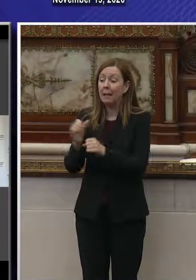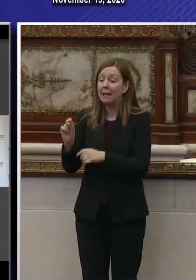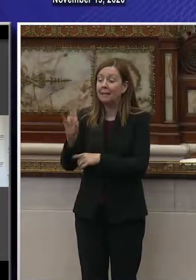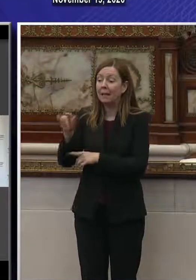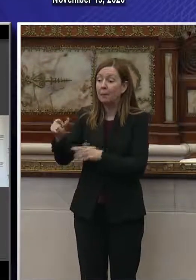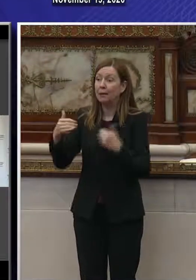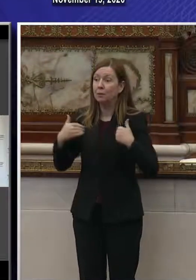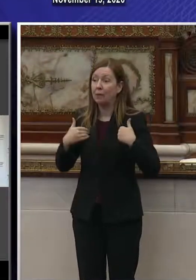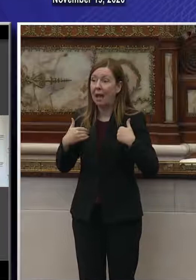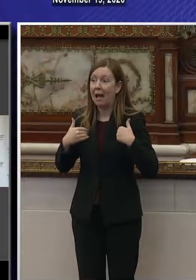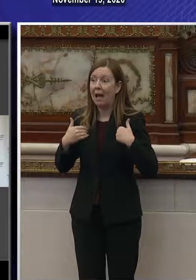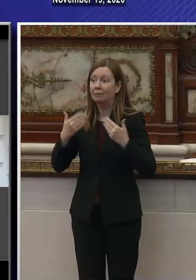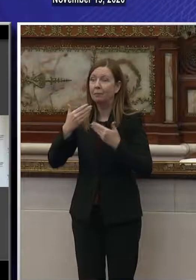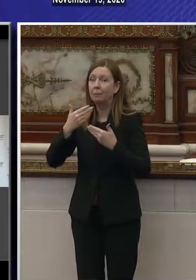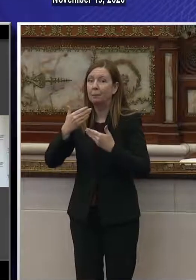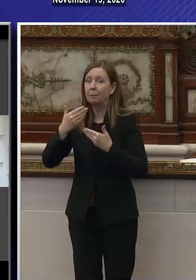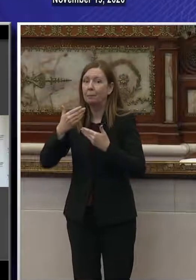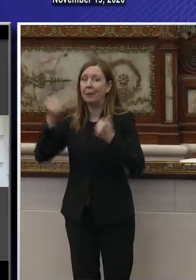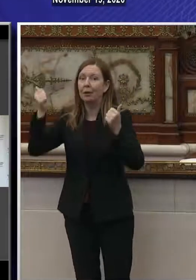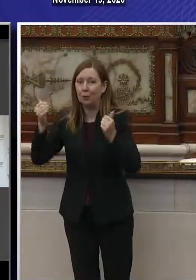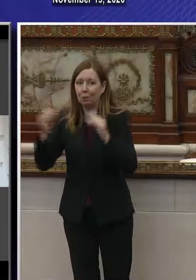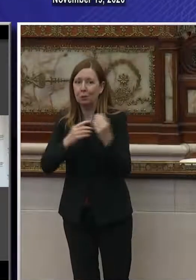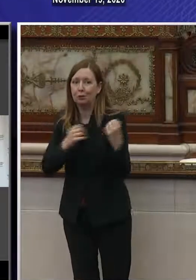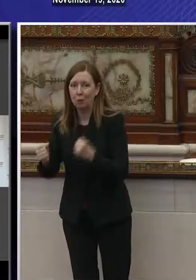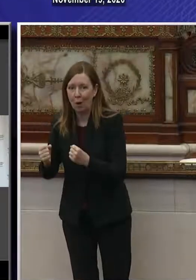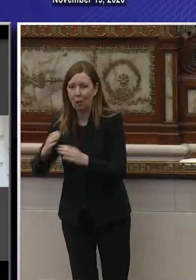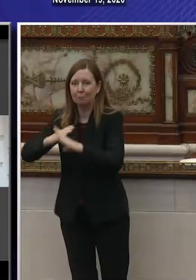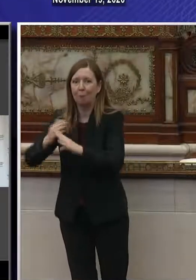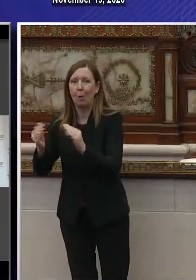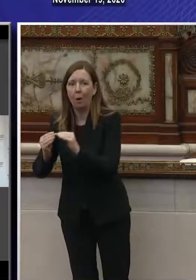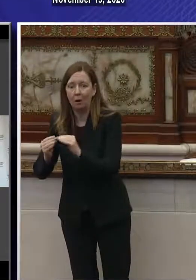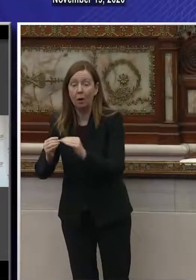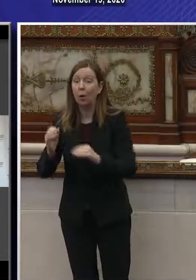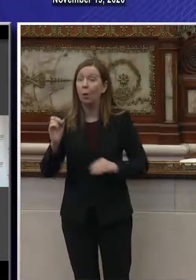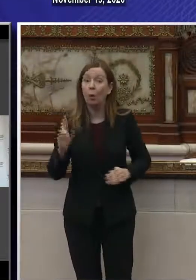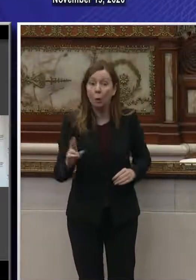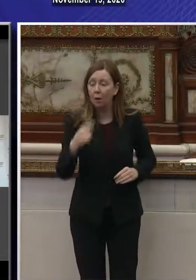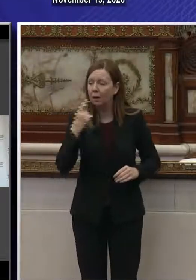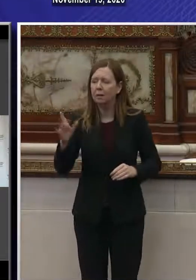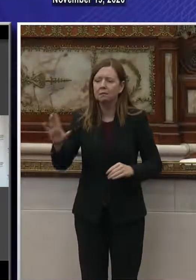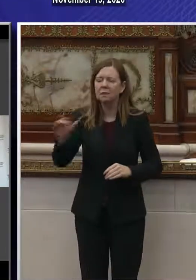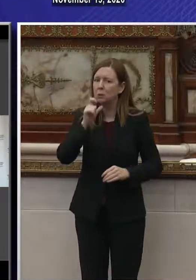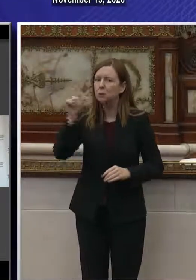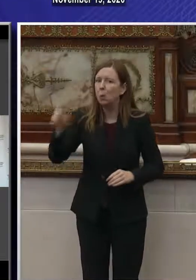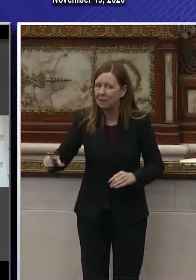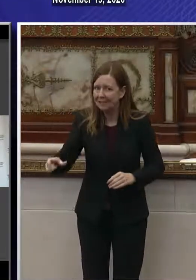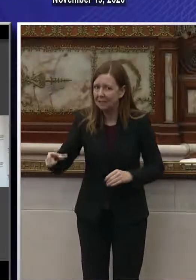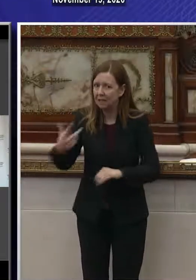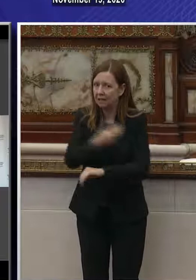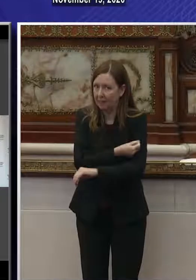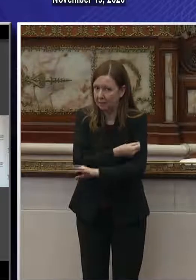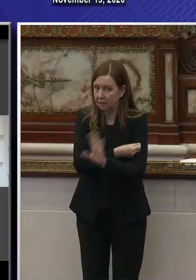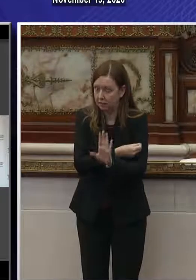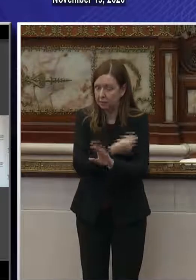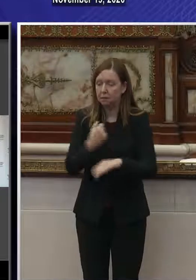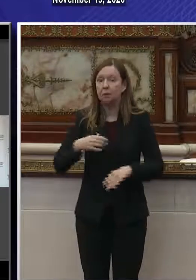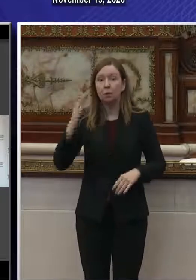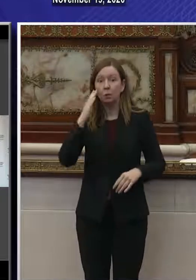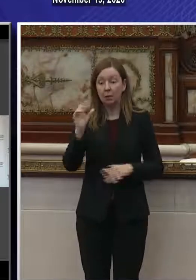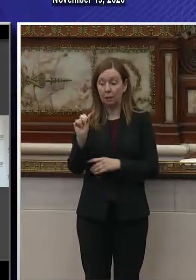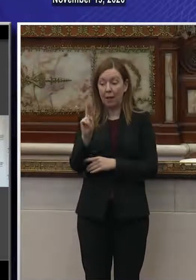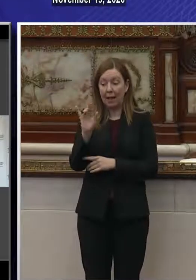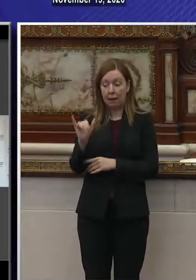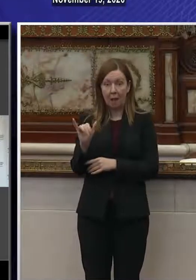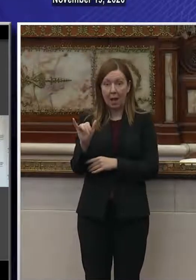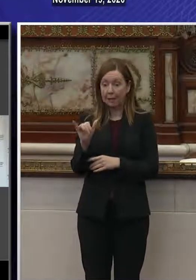antibodies you have that much more potent, or say you don't need it. And we know the antibodies are